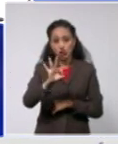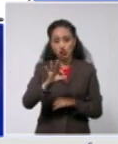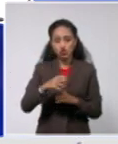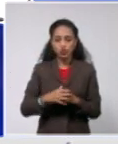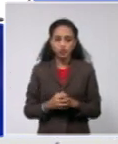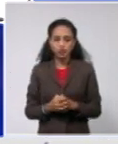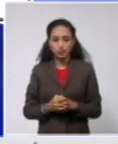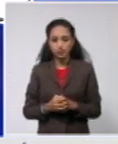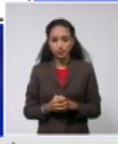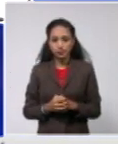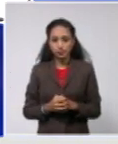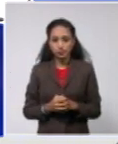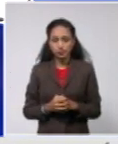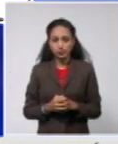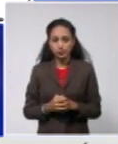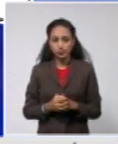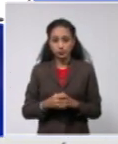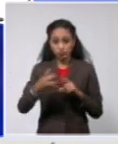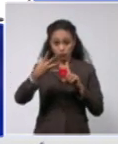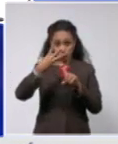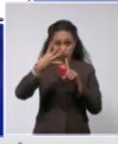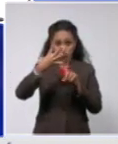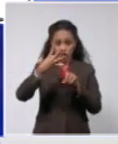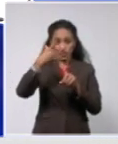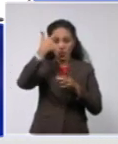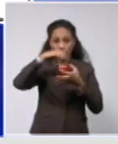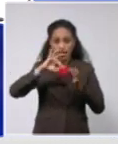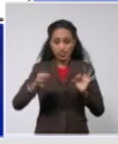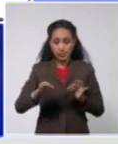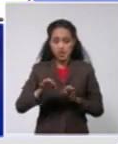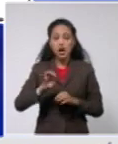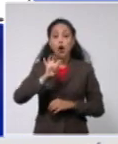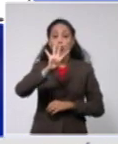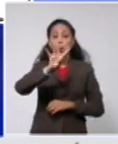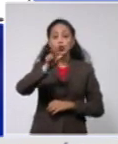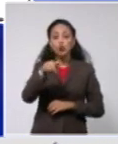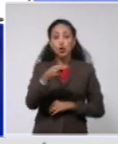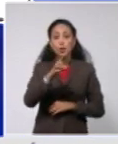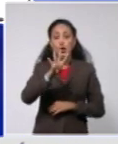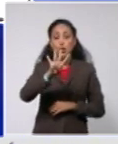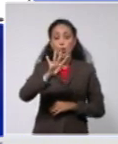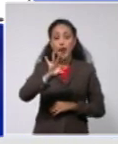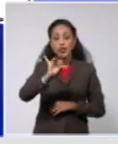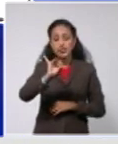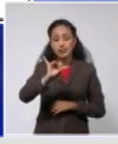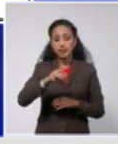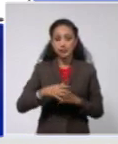Camagüey 1.18, and Holguín with 0.39.